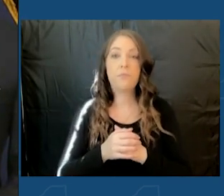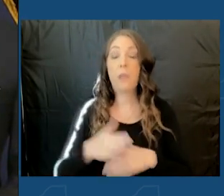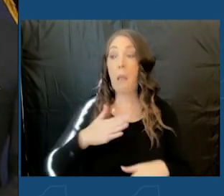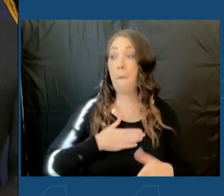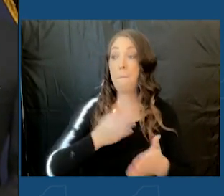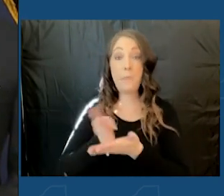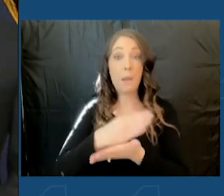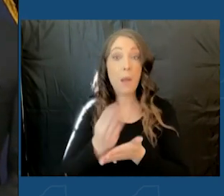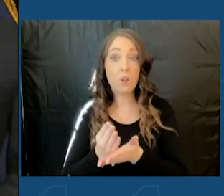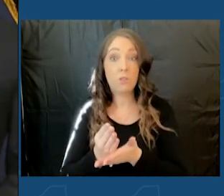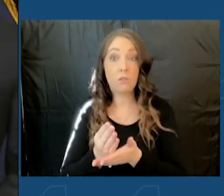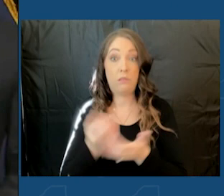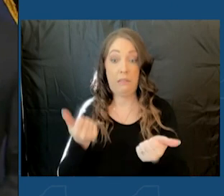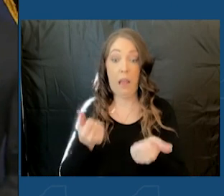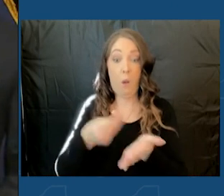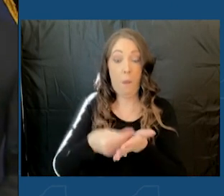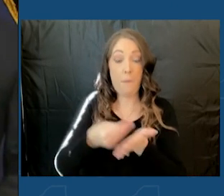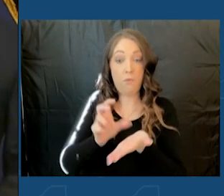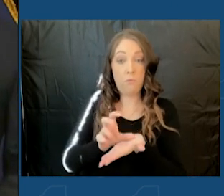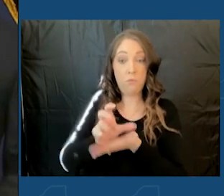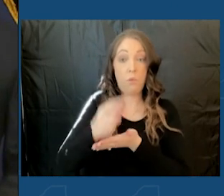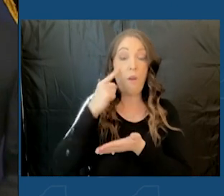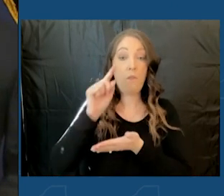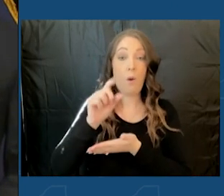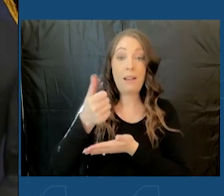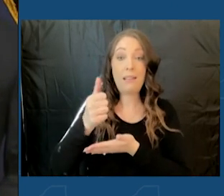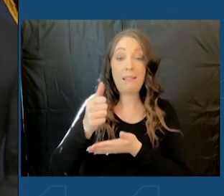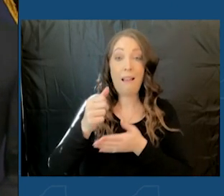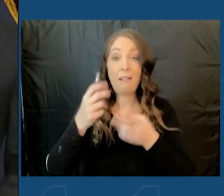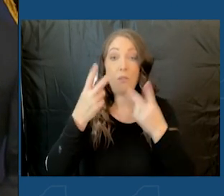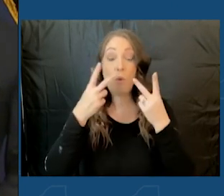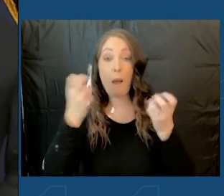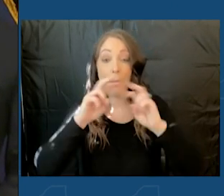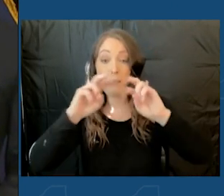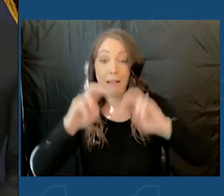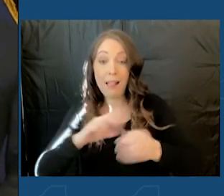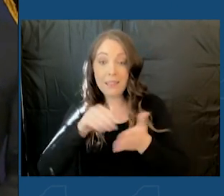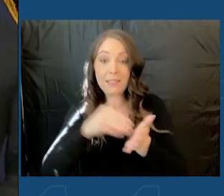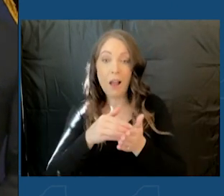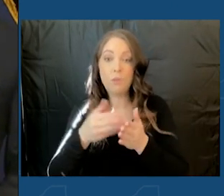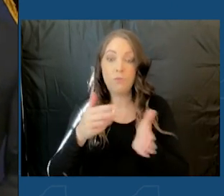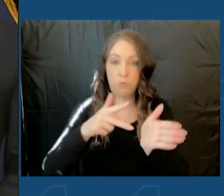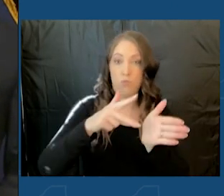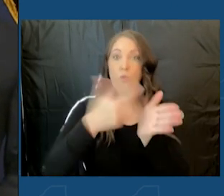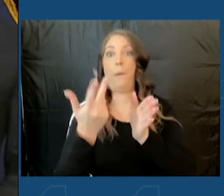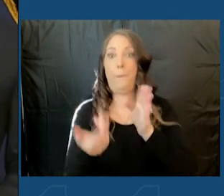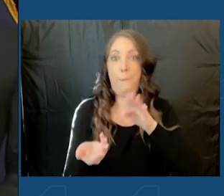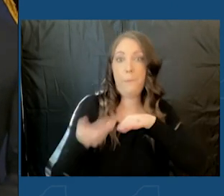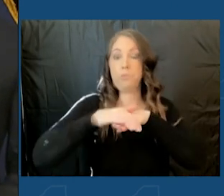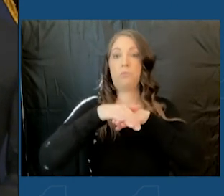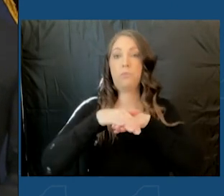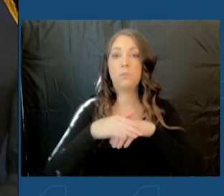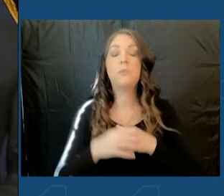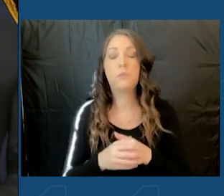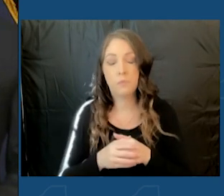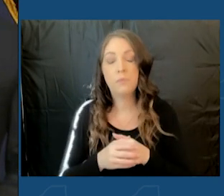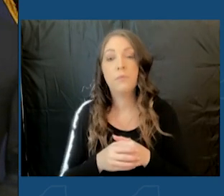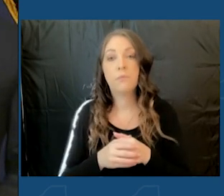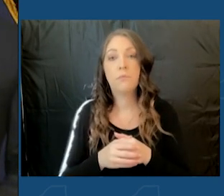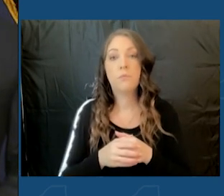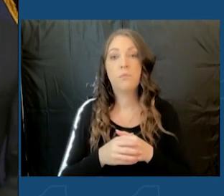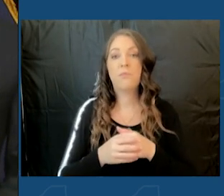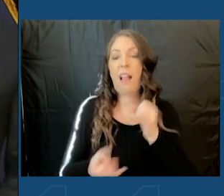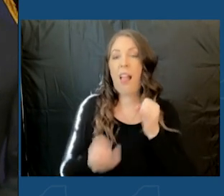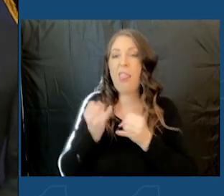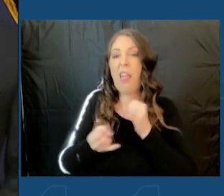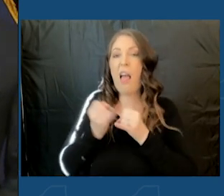tripled our funding for the 10 crime analysis centers across the state, and we're continuing to do that work. Lastly, I'll talk about what we